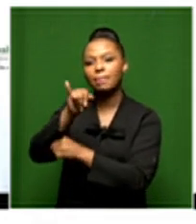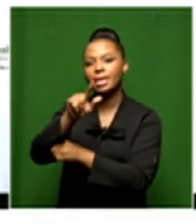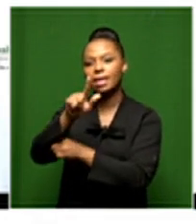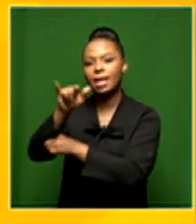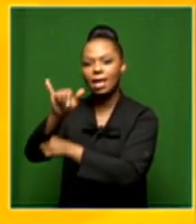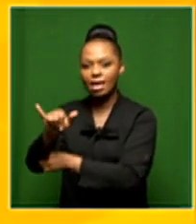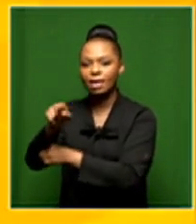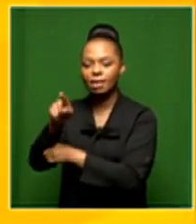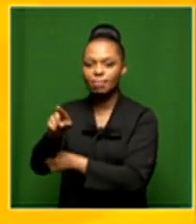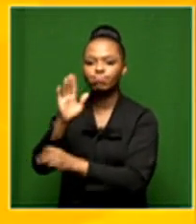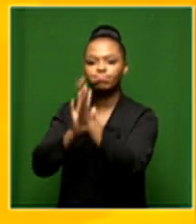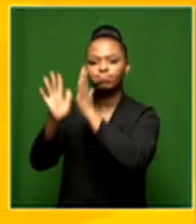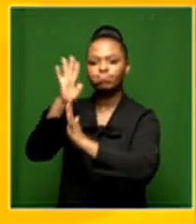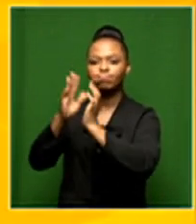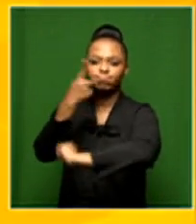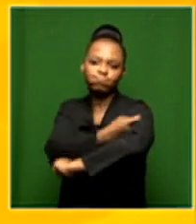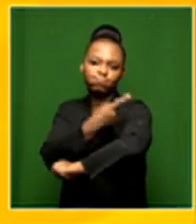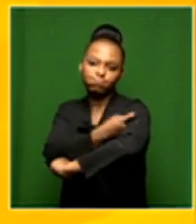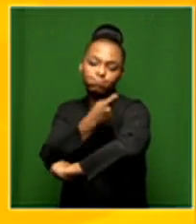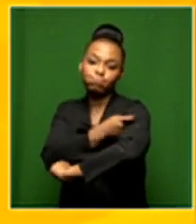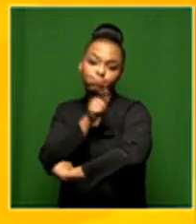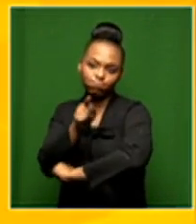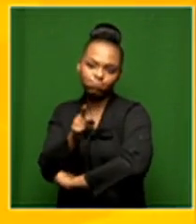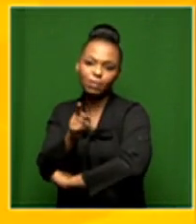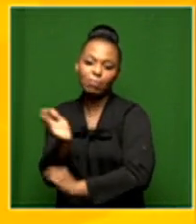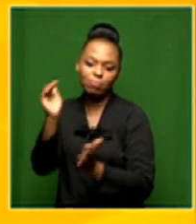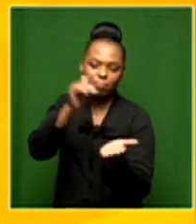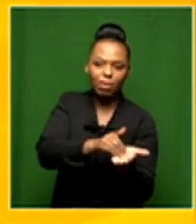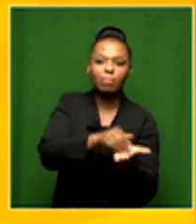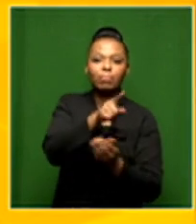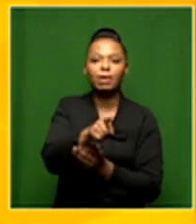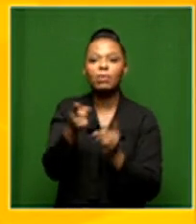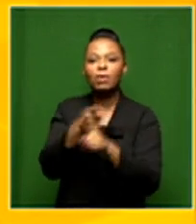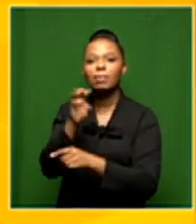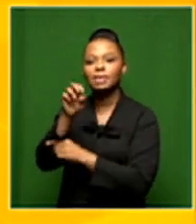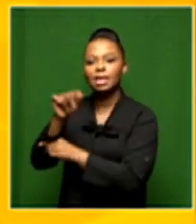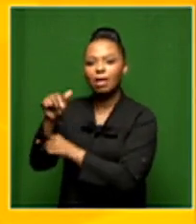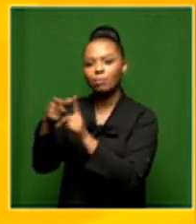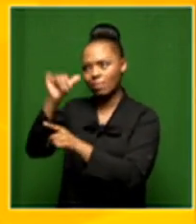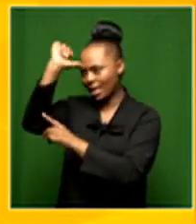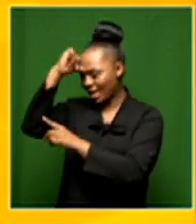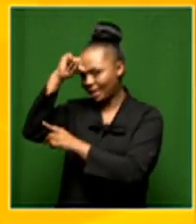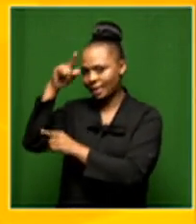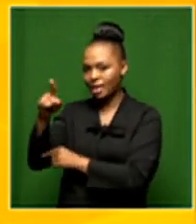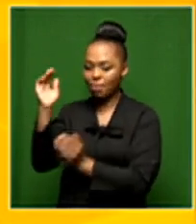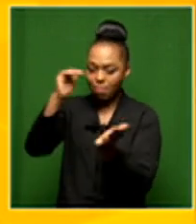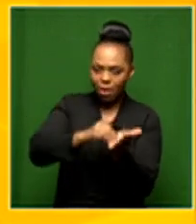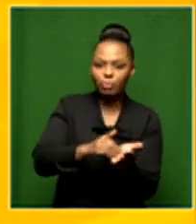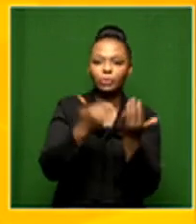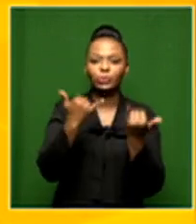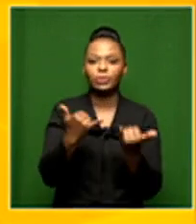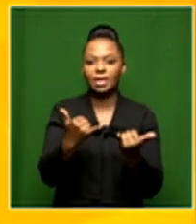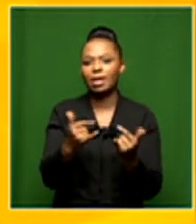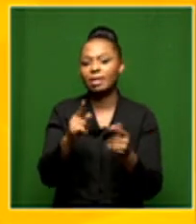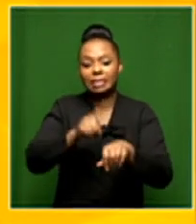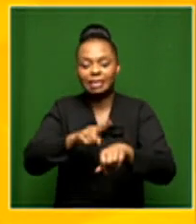to us about the COVID-19 vaccine that's arriving from the Serum Institute of India this morning, or today, should I say, whatever